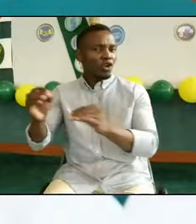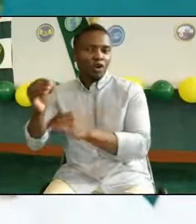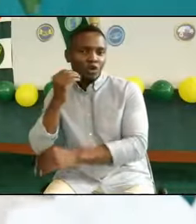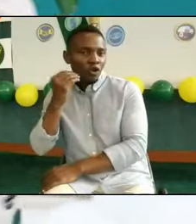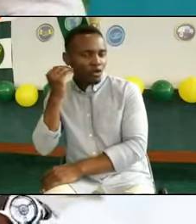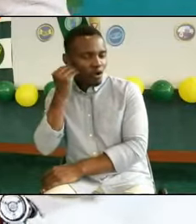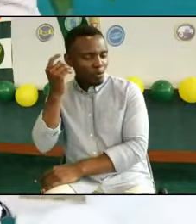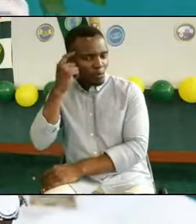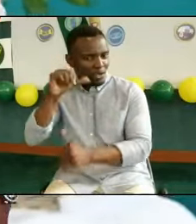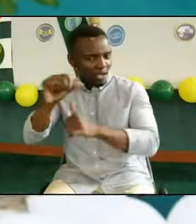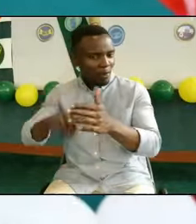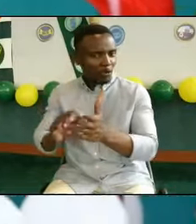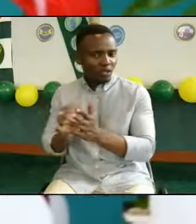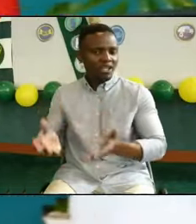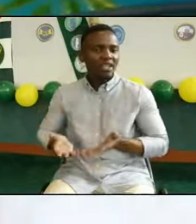our what? Our birthrights.